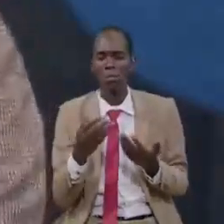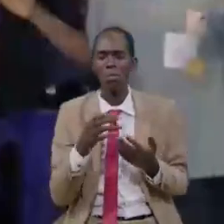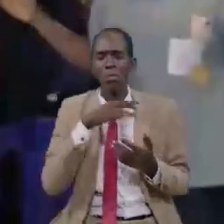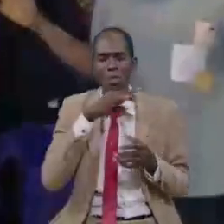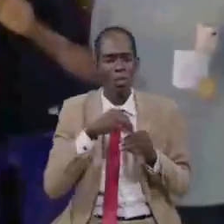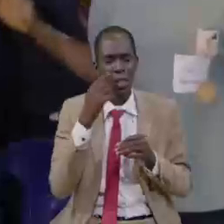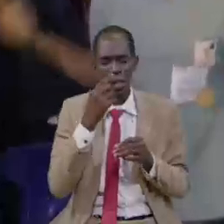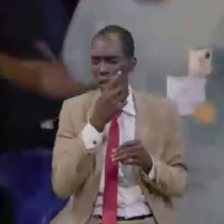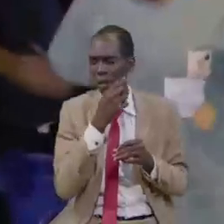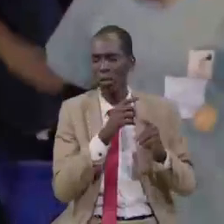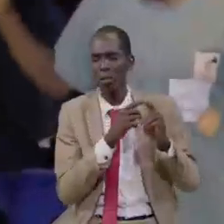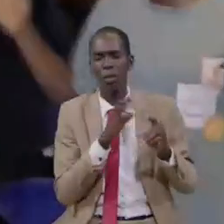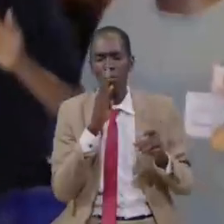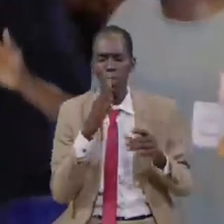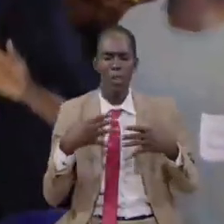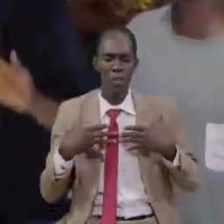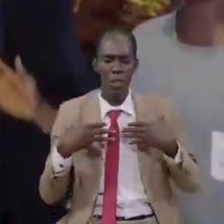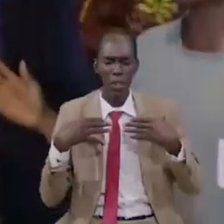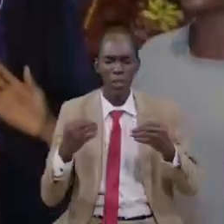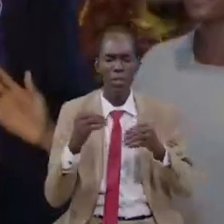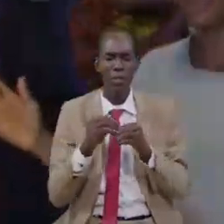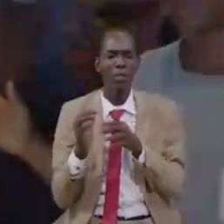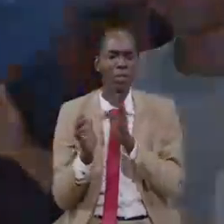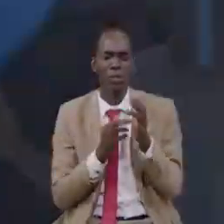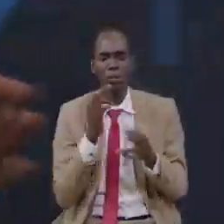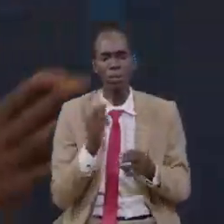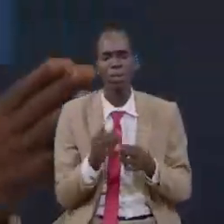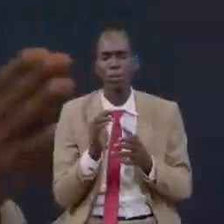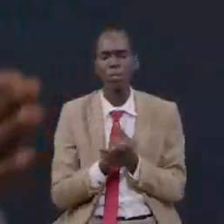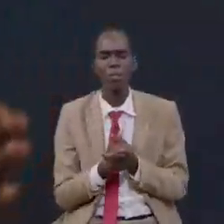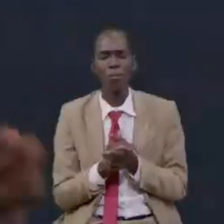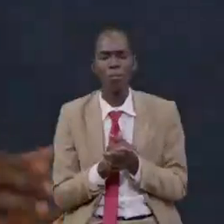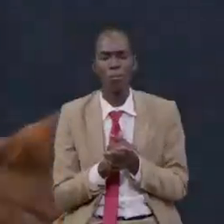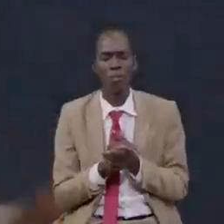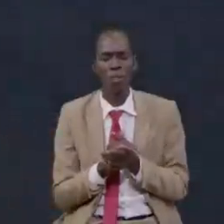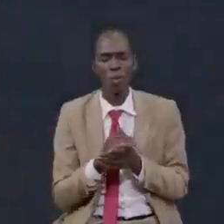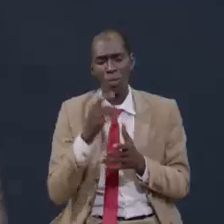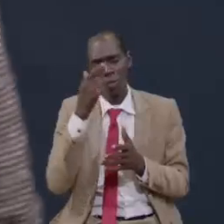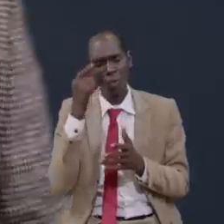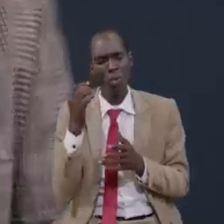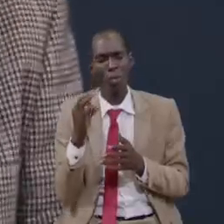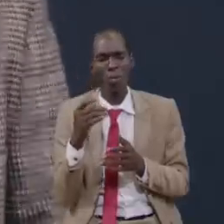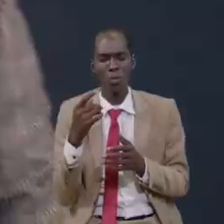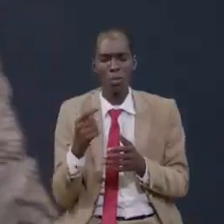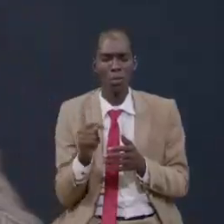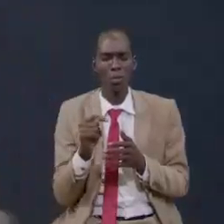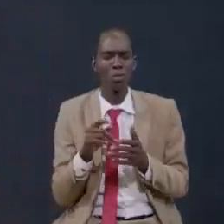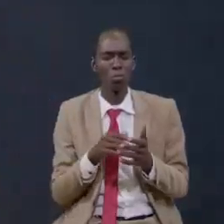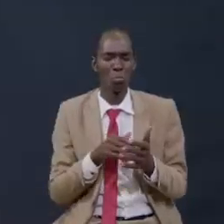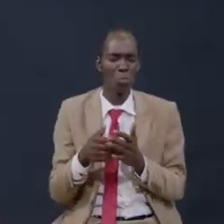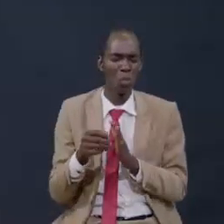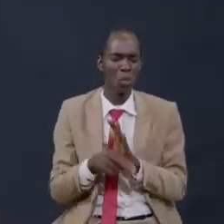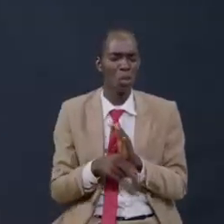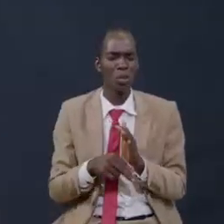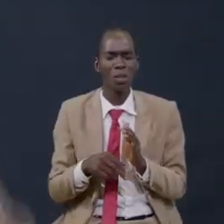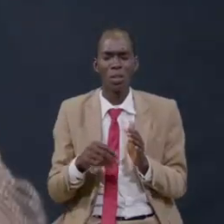in Jesus' name. Or the weakness of the nerves there that you can't see properly, as you open